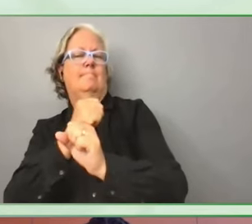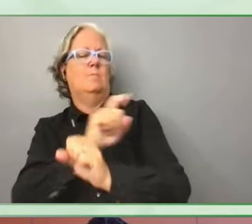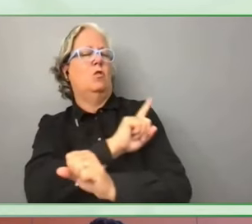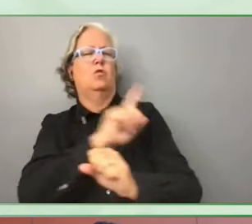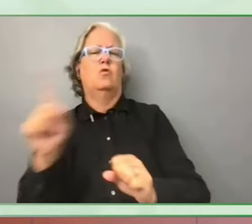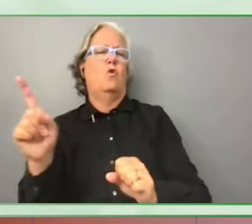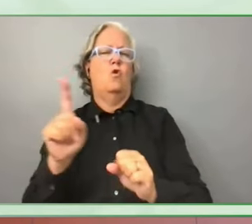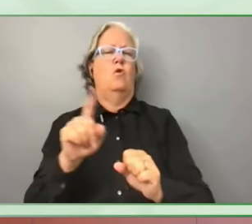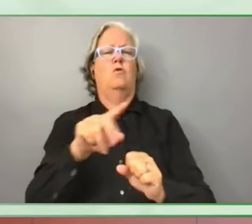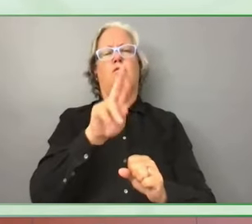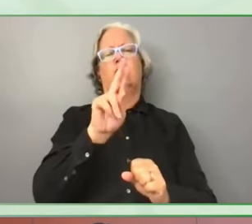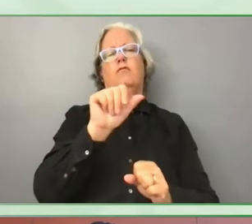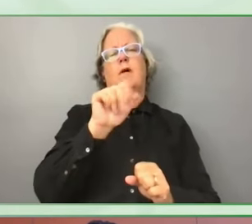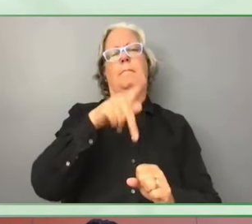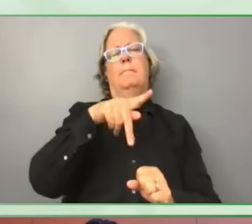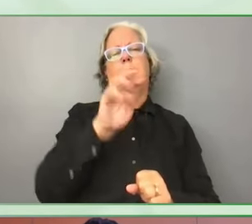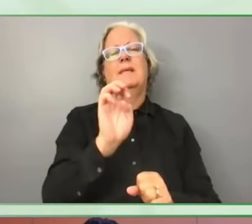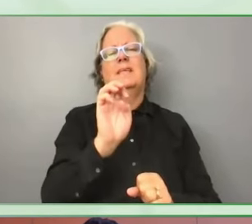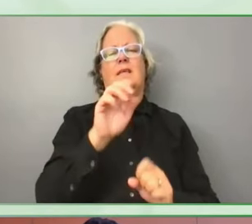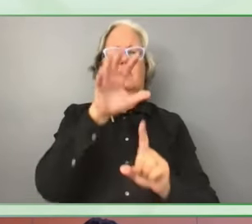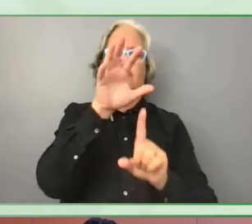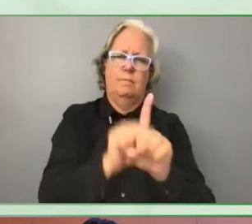Next slide, please.